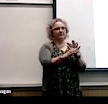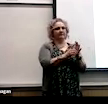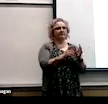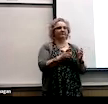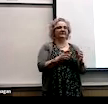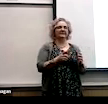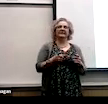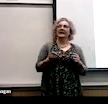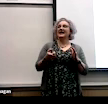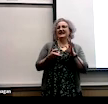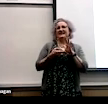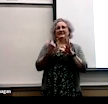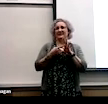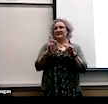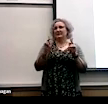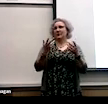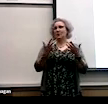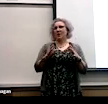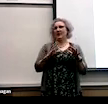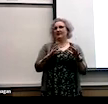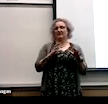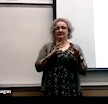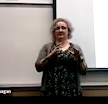let go of their ongoing care.